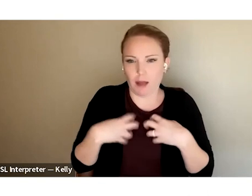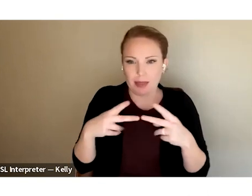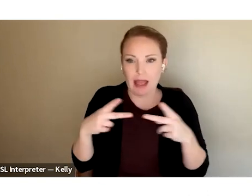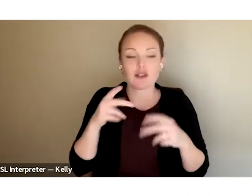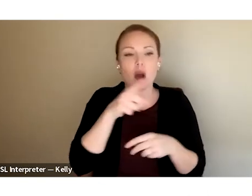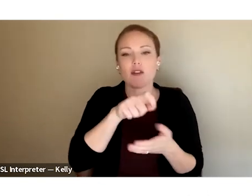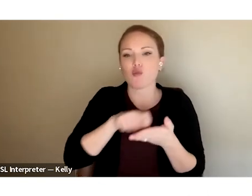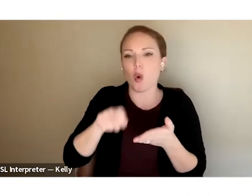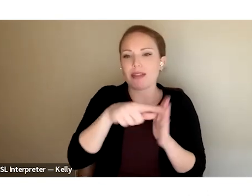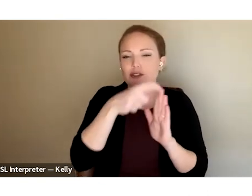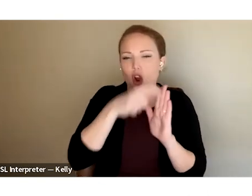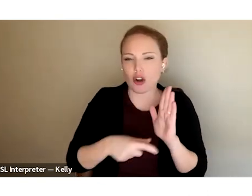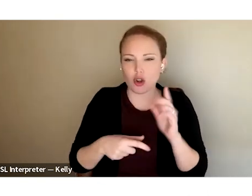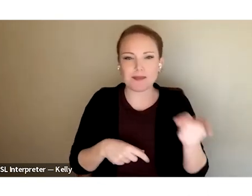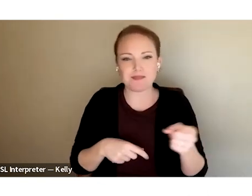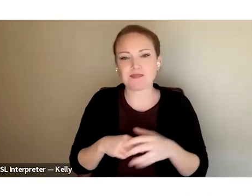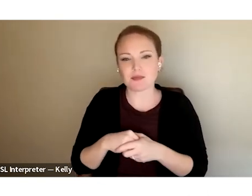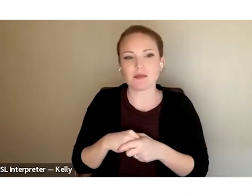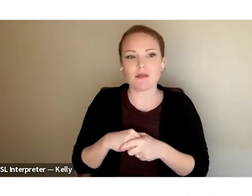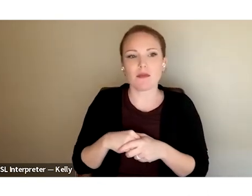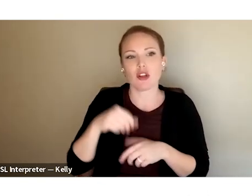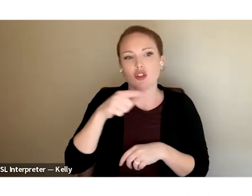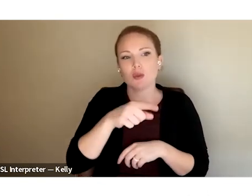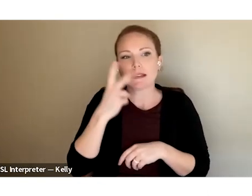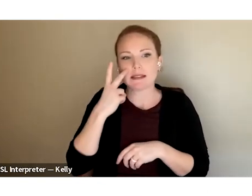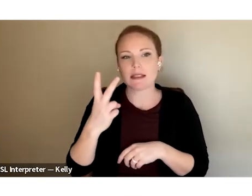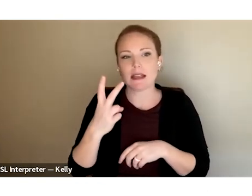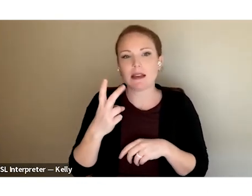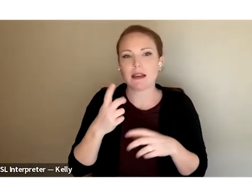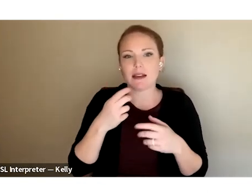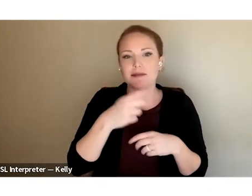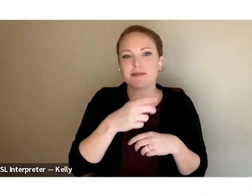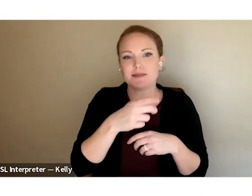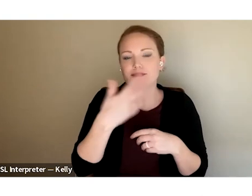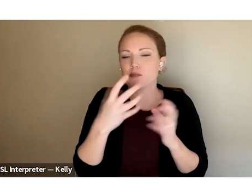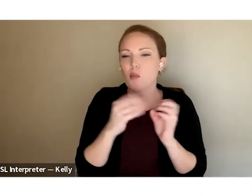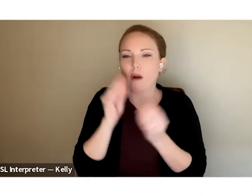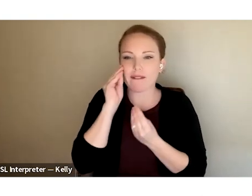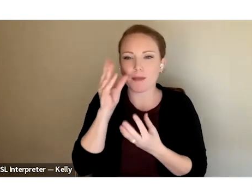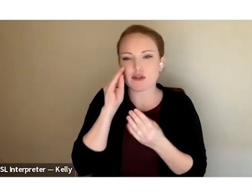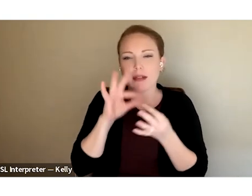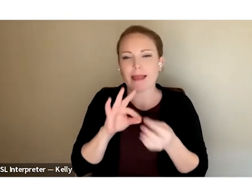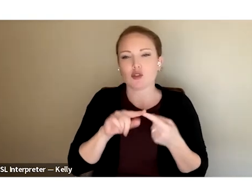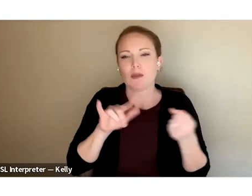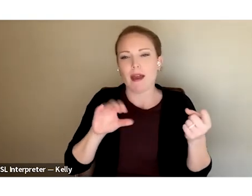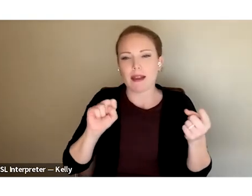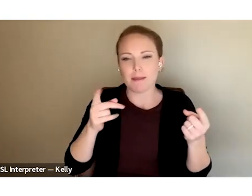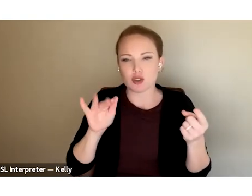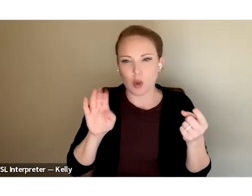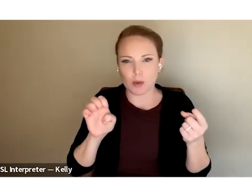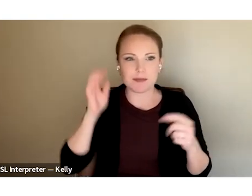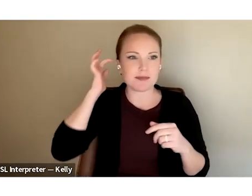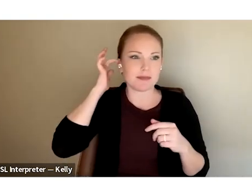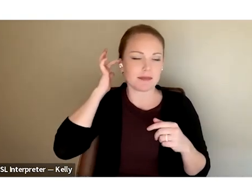for Deadline. You can go into more details and see what we're more of how the episode is constructed. Oh, again,